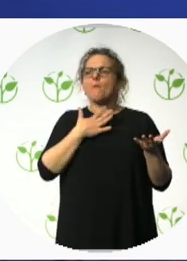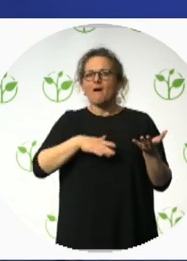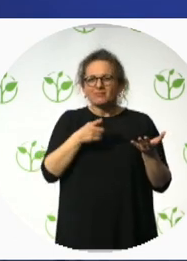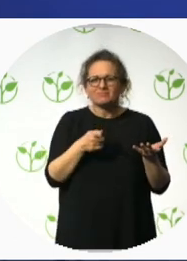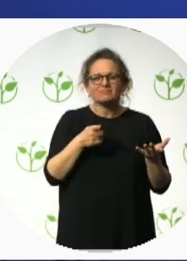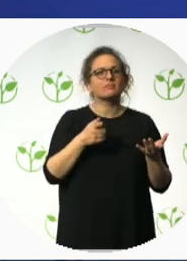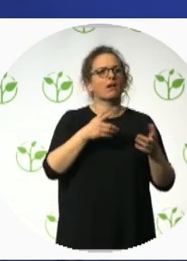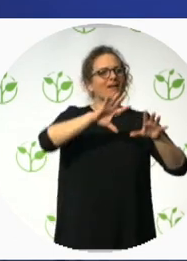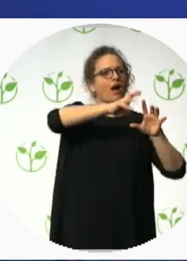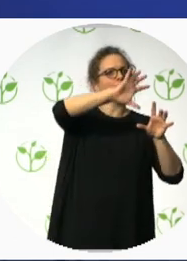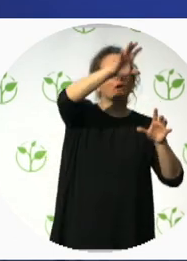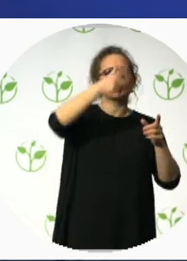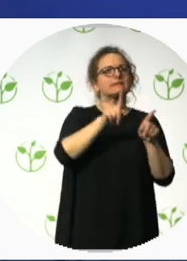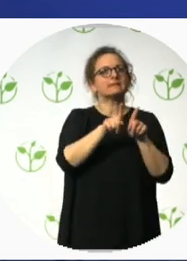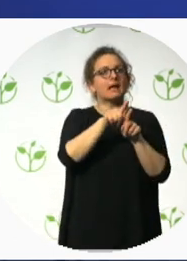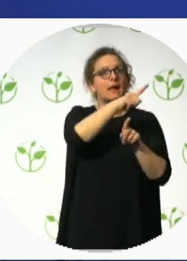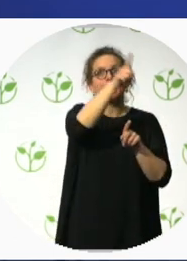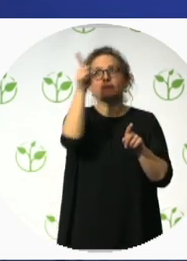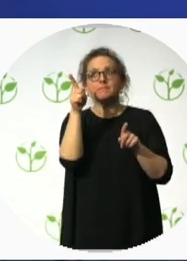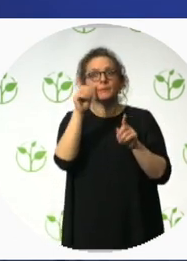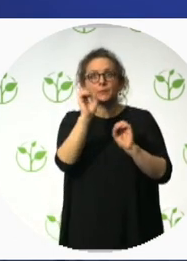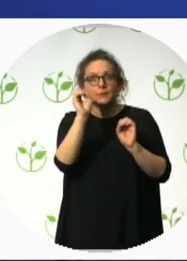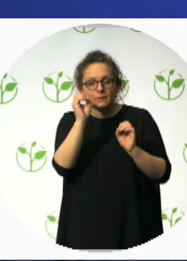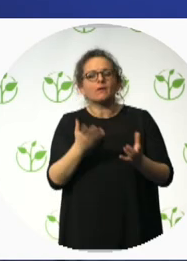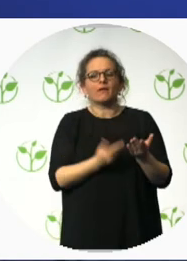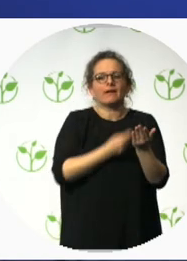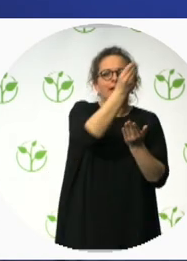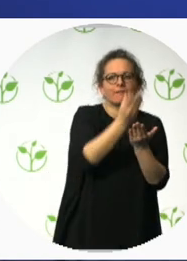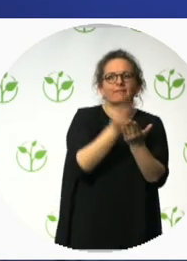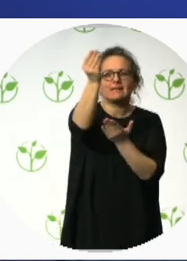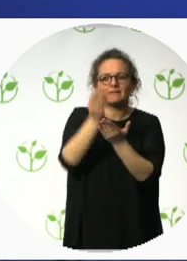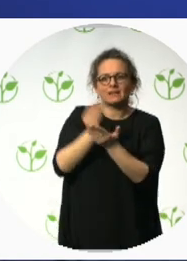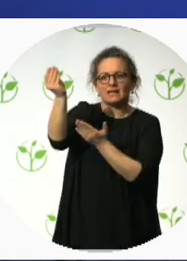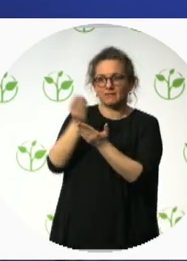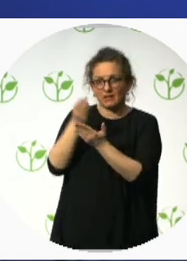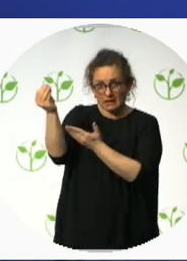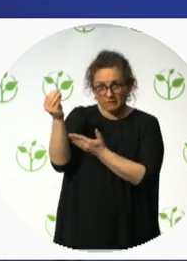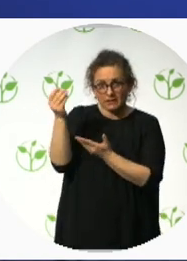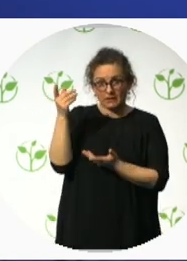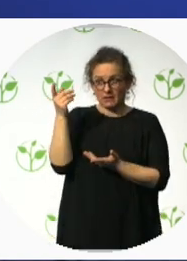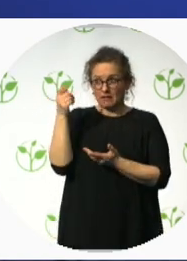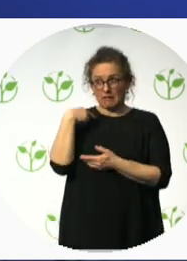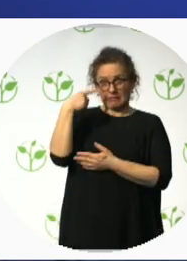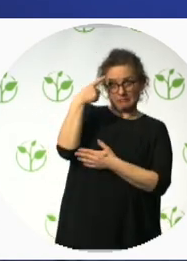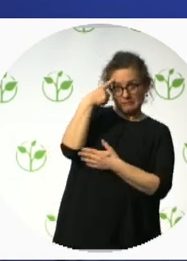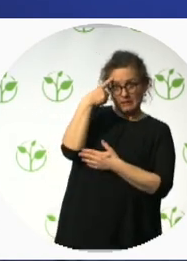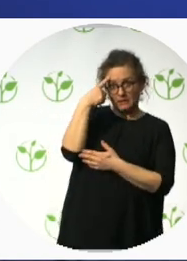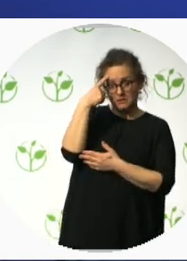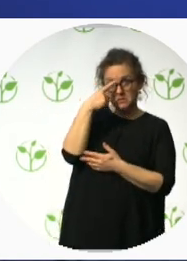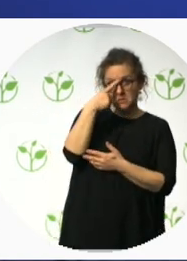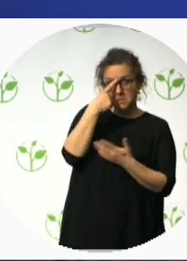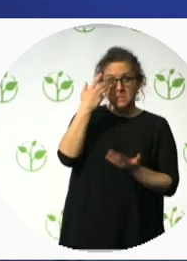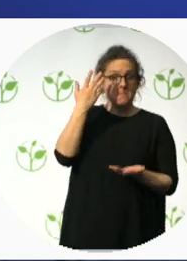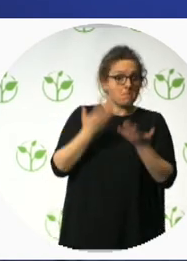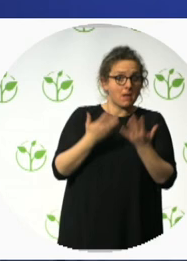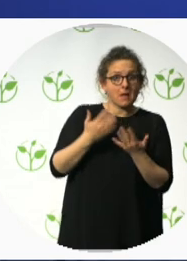I'm sure Corinne would like to speak with people who might be able to talk with her. Is that correct? Yes. Or is that